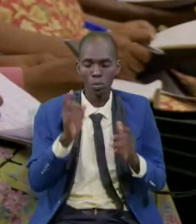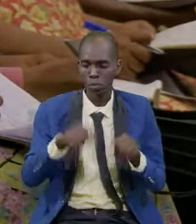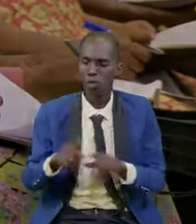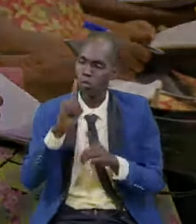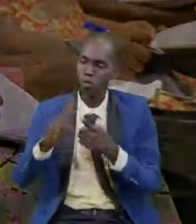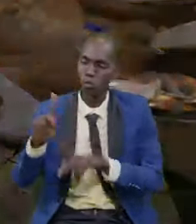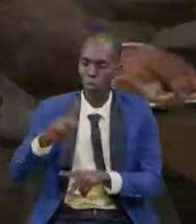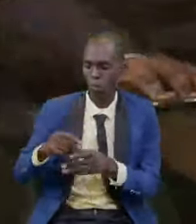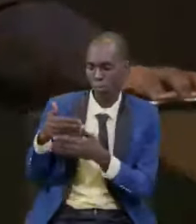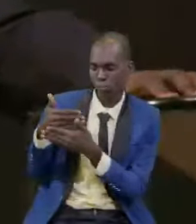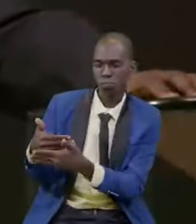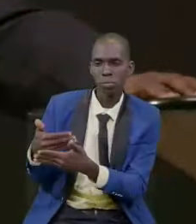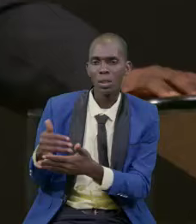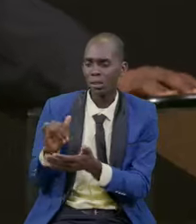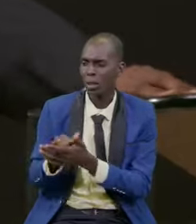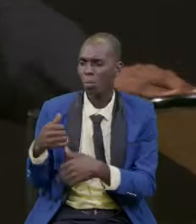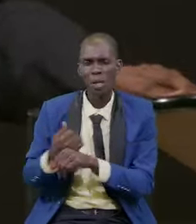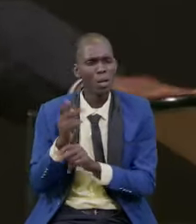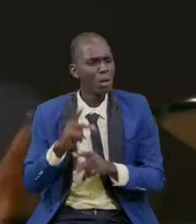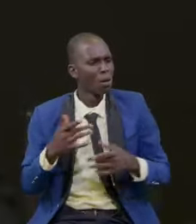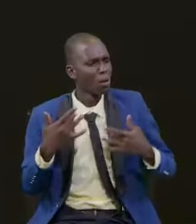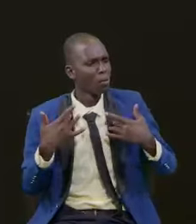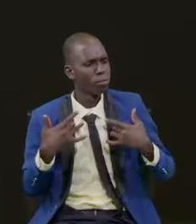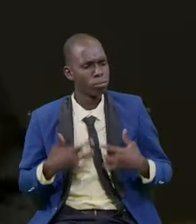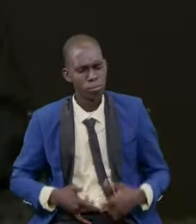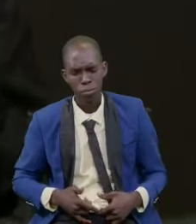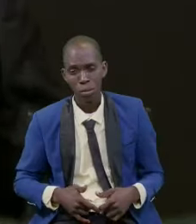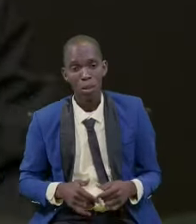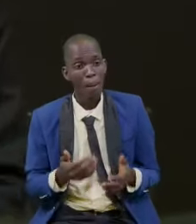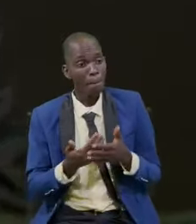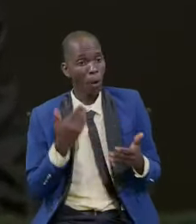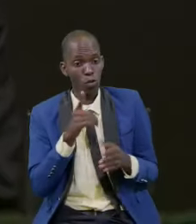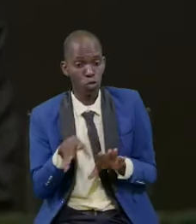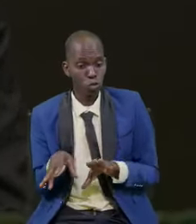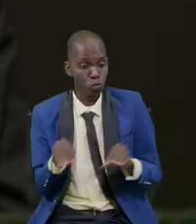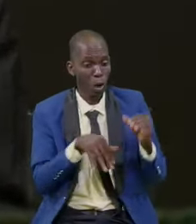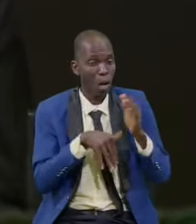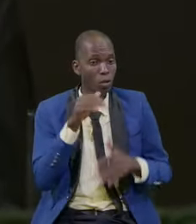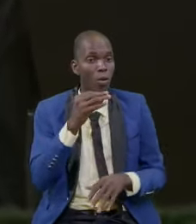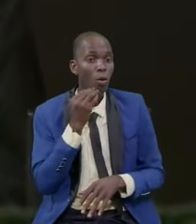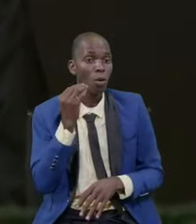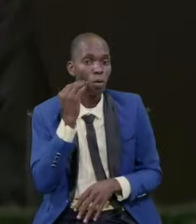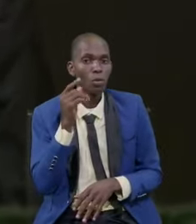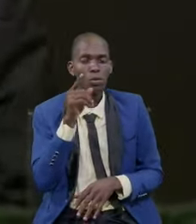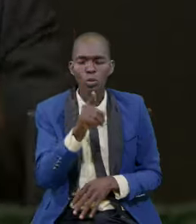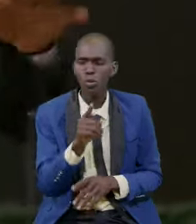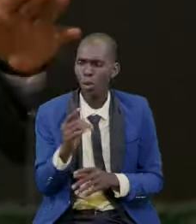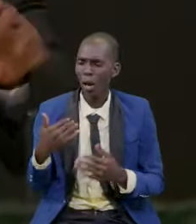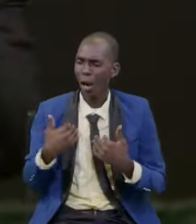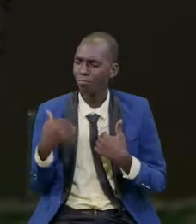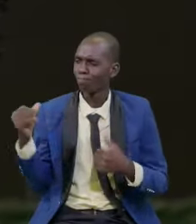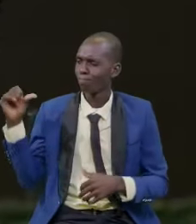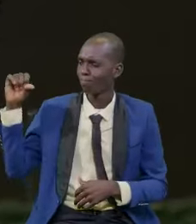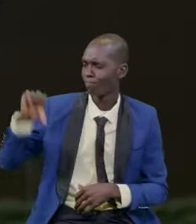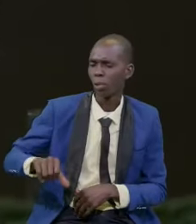that will spoil their day. And before you even go out at all, you knock that down with your word, you